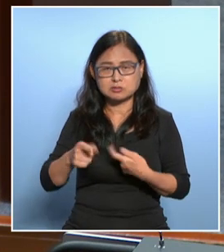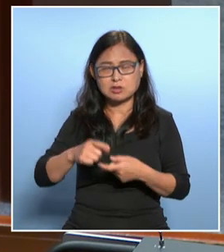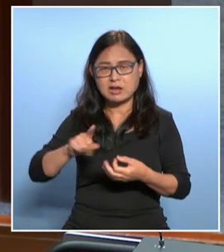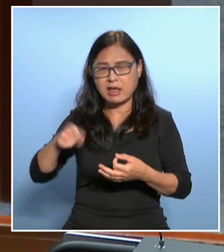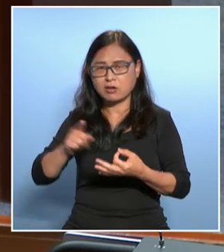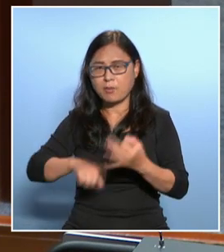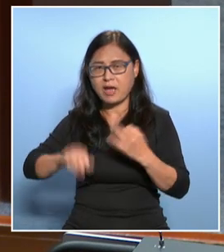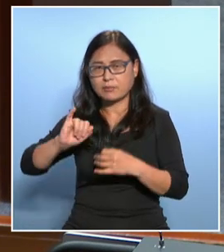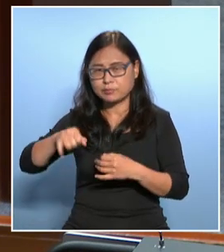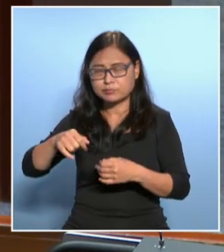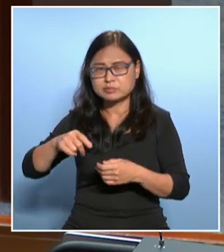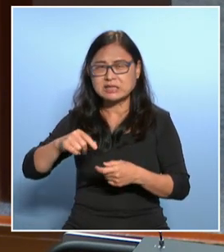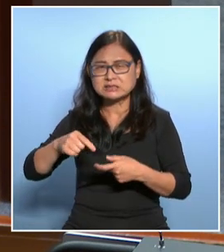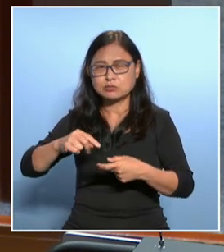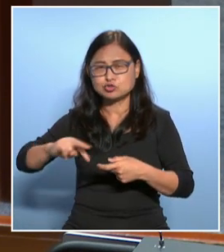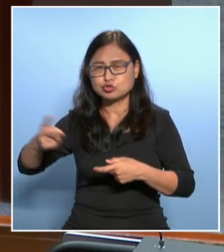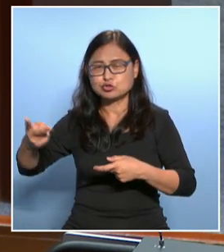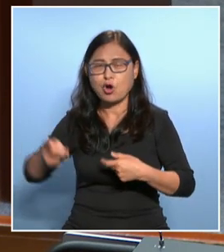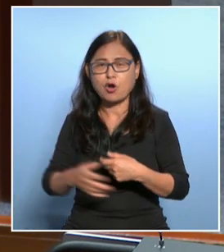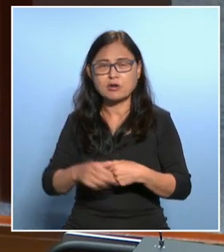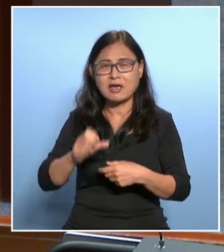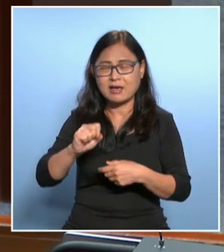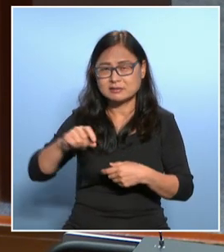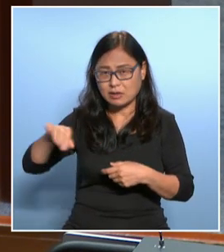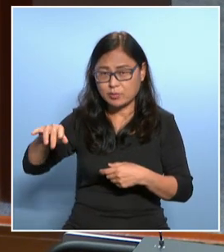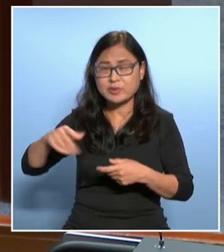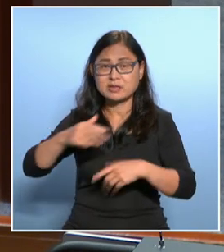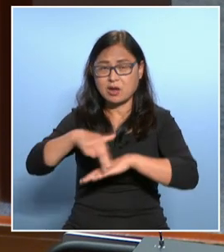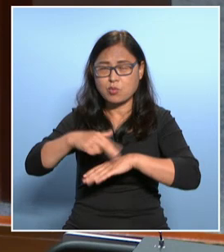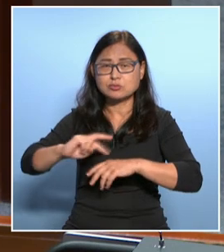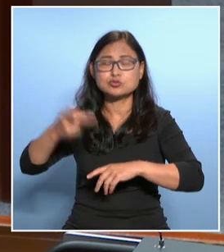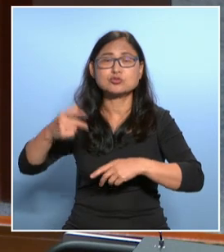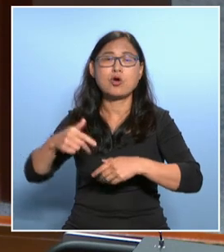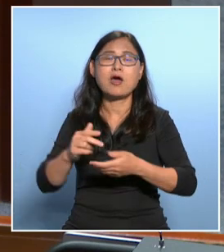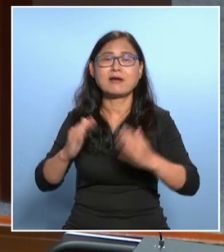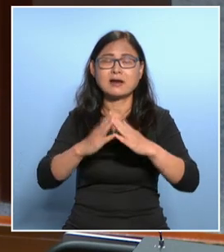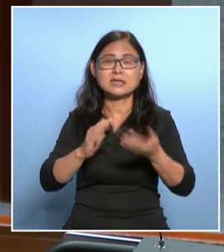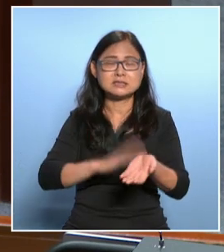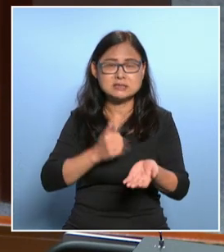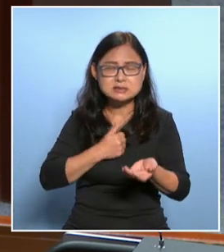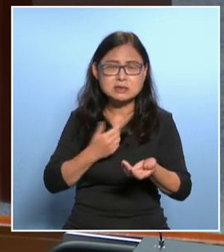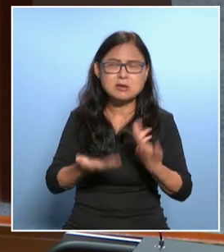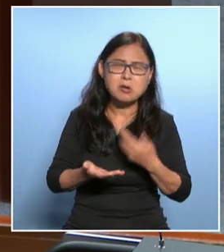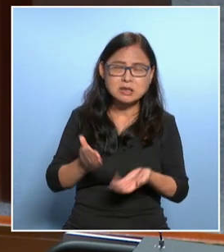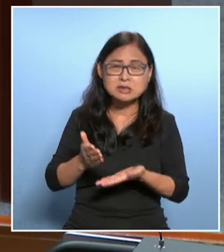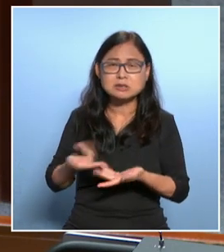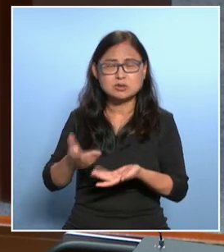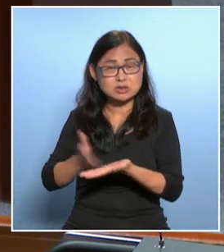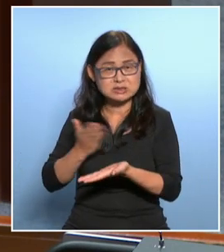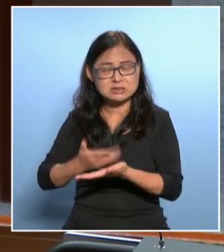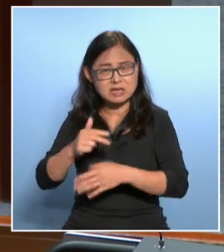But appointments are quite full there as well. I understand that they can be referred through the GOPC PPP